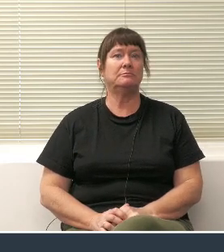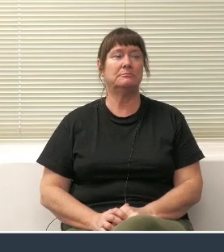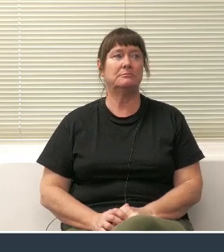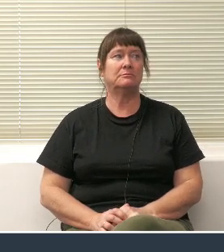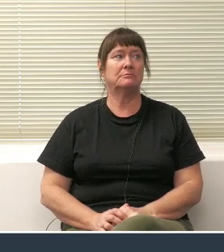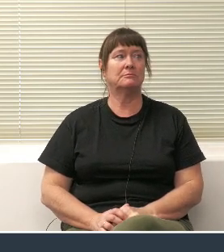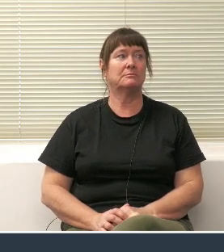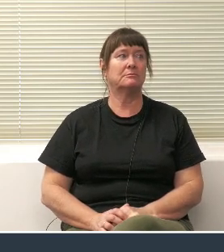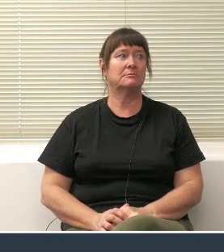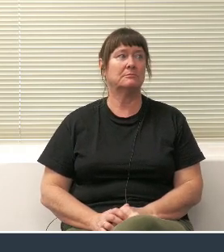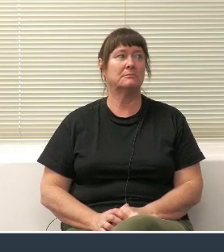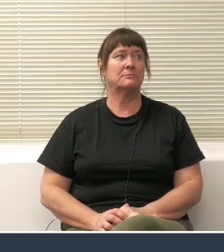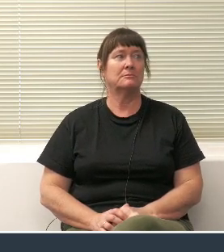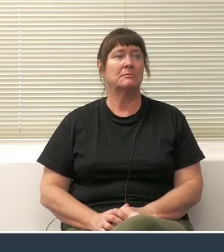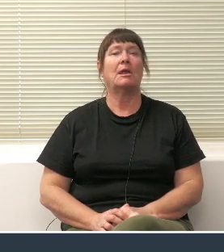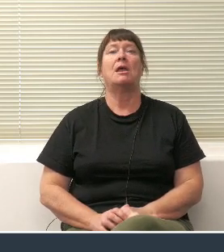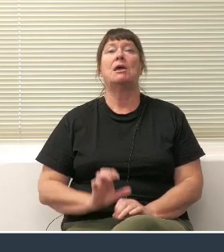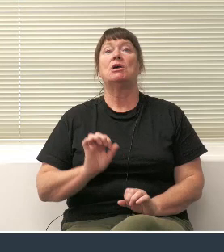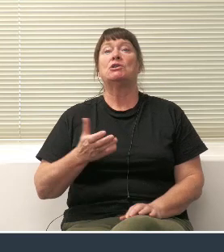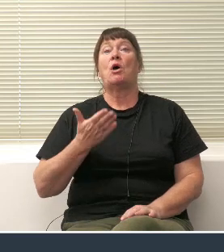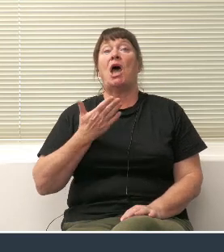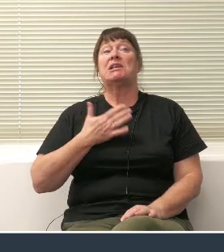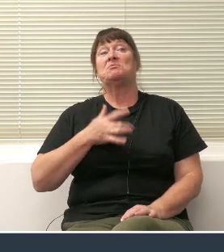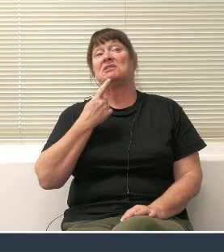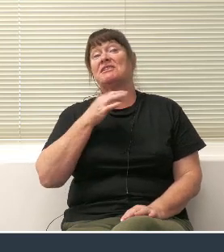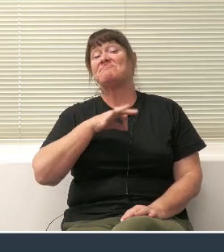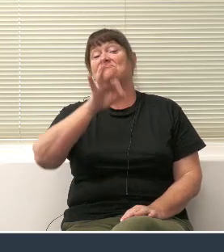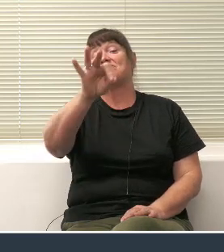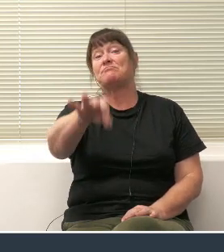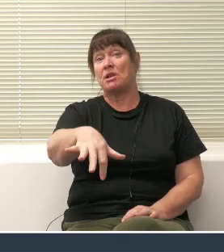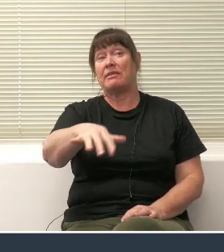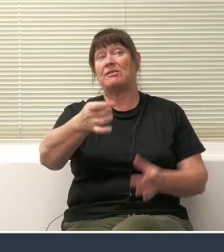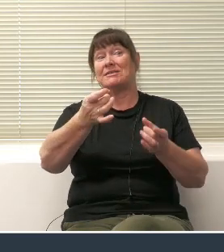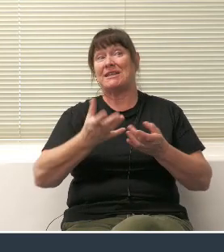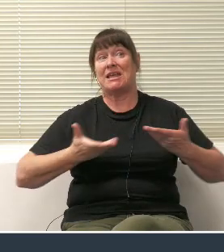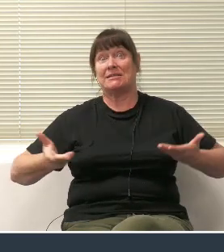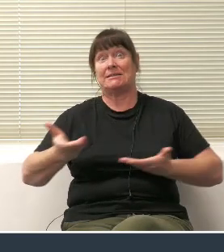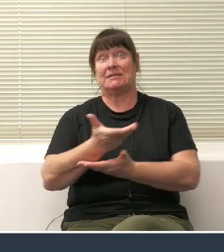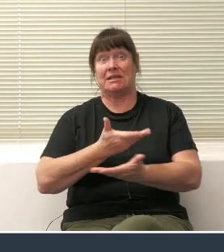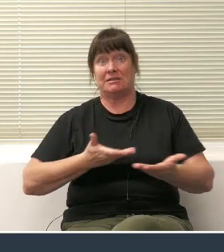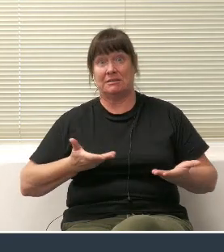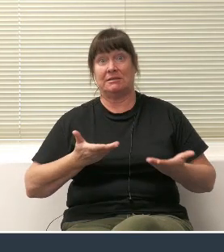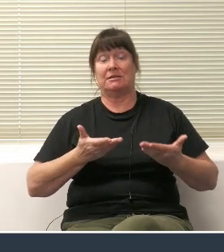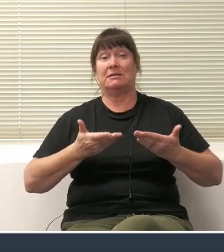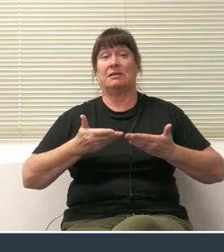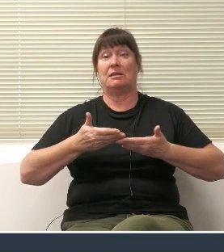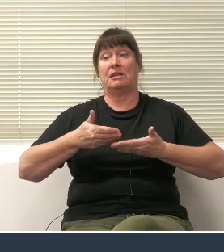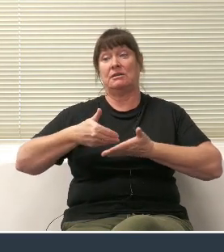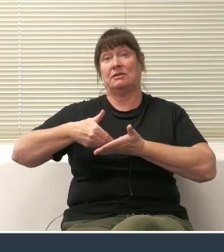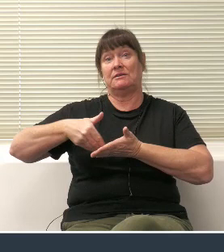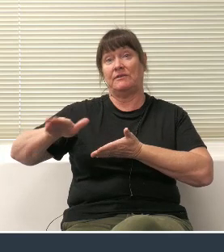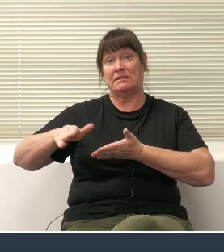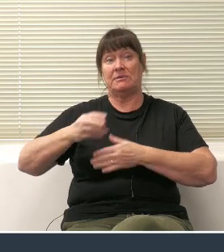So I'd like to just put on the table and get discussion on the divestment of the